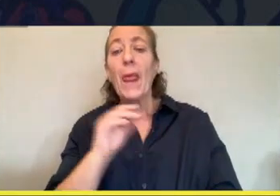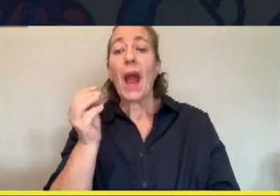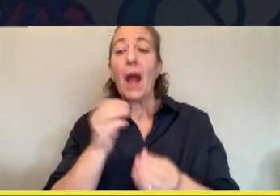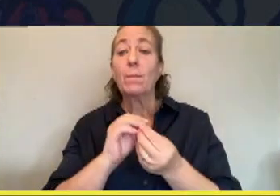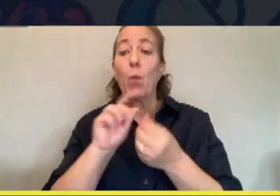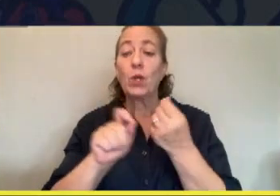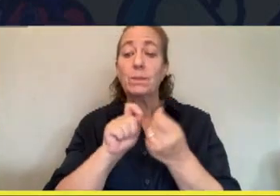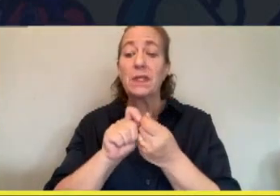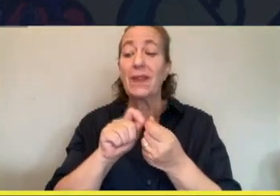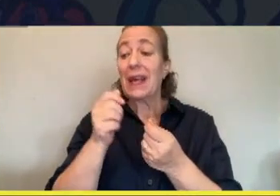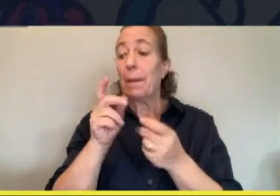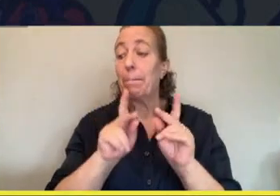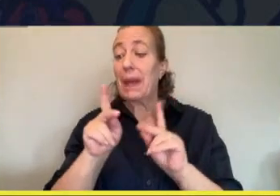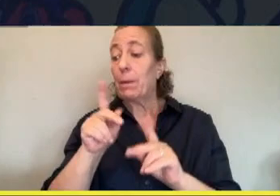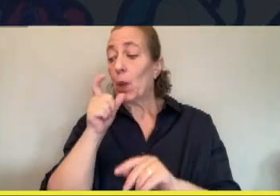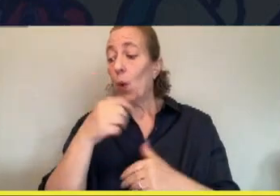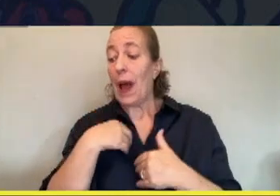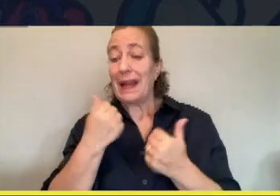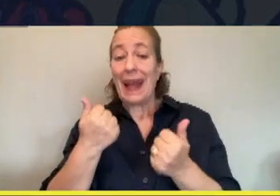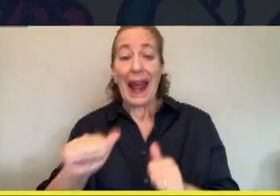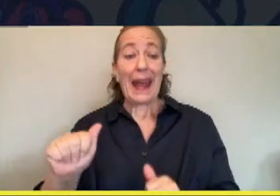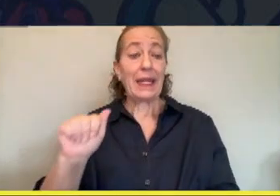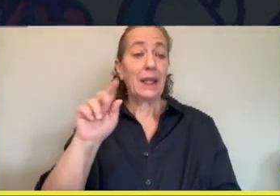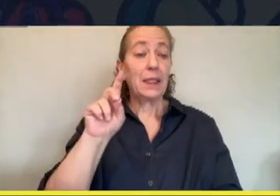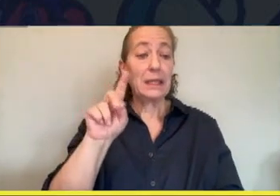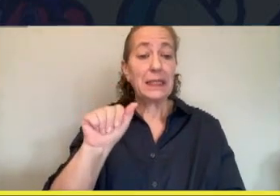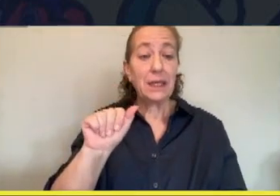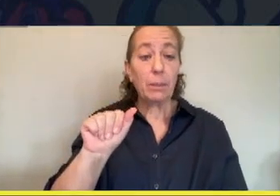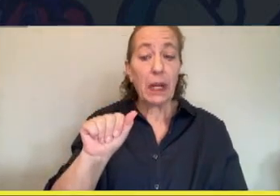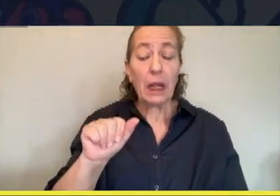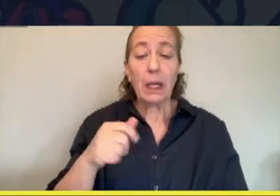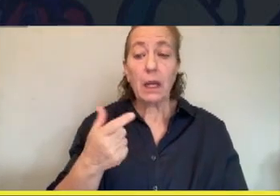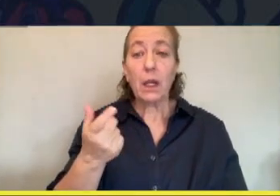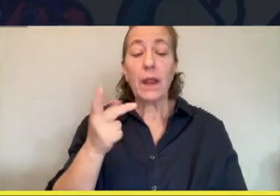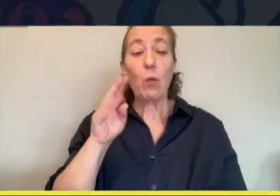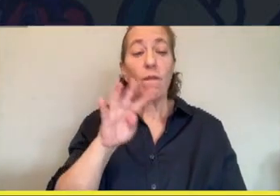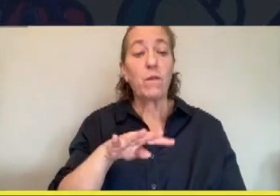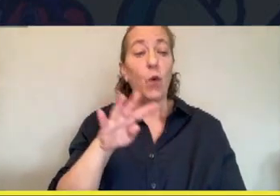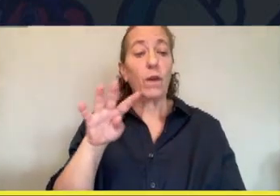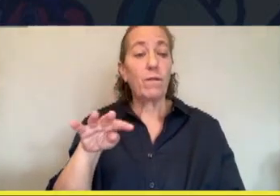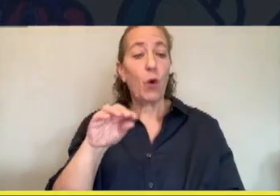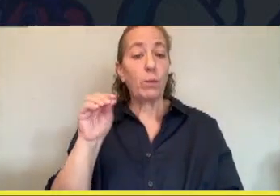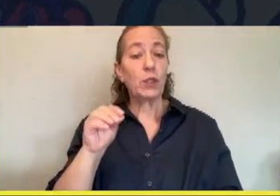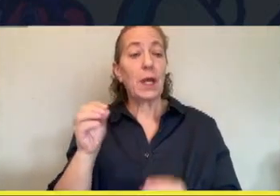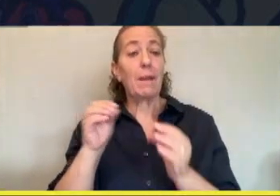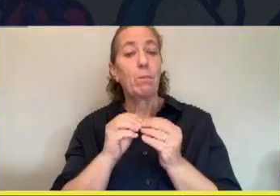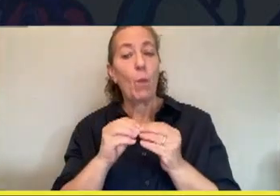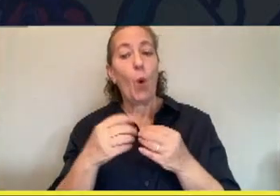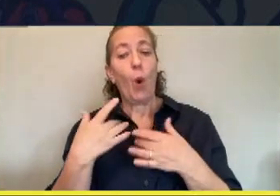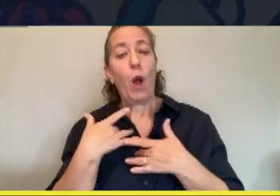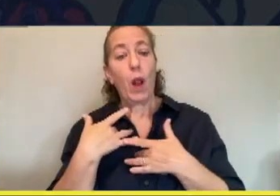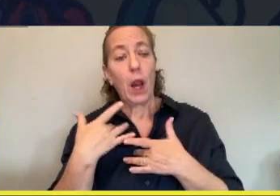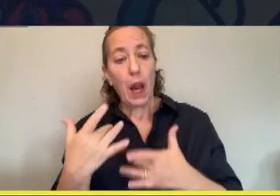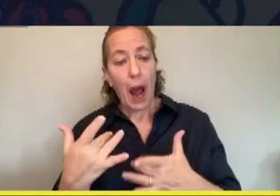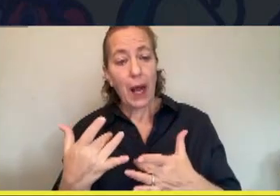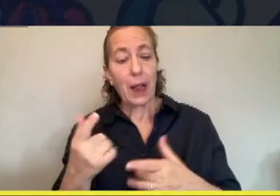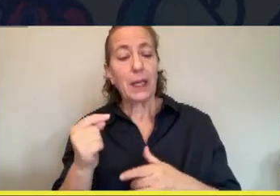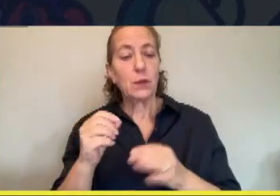disability, they were 44% likely not to have to delay medical